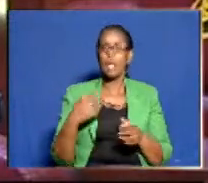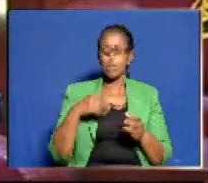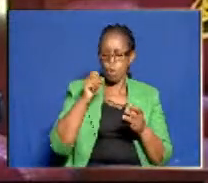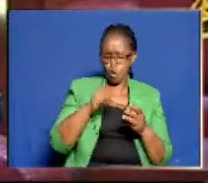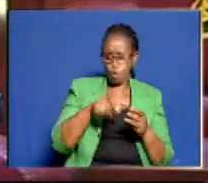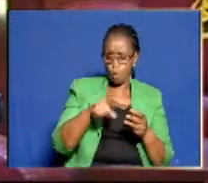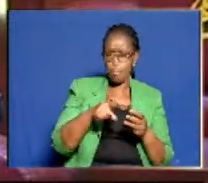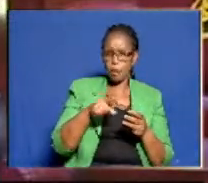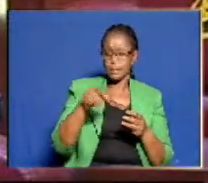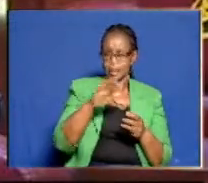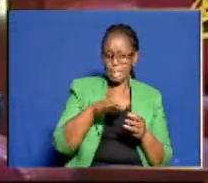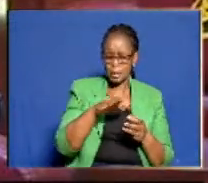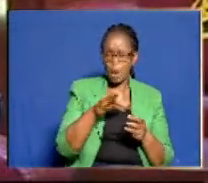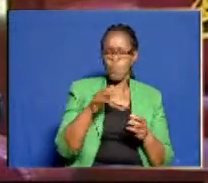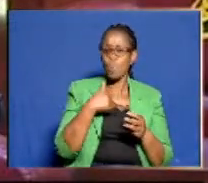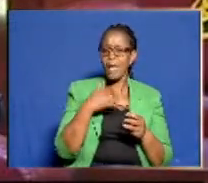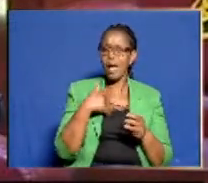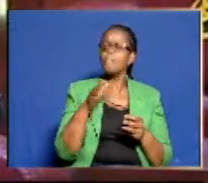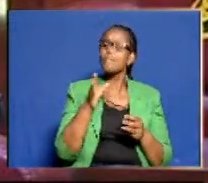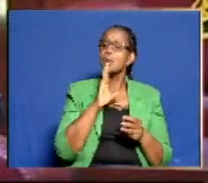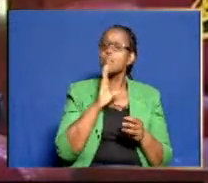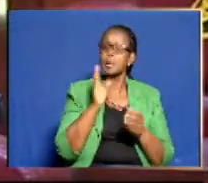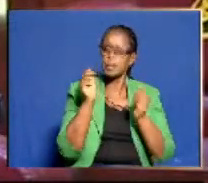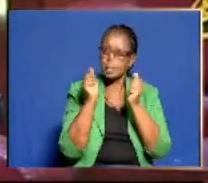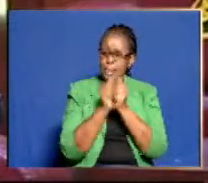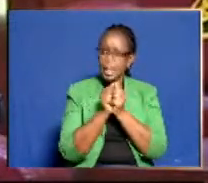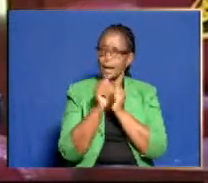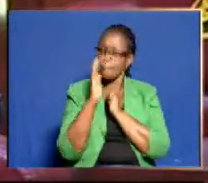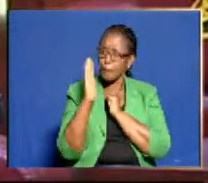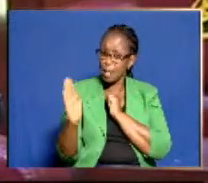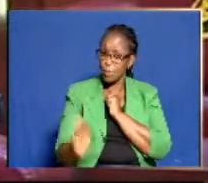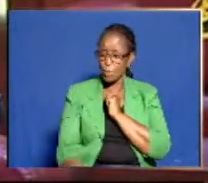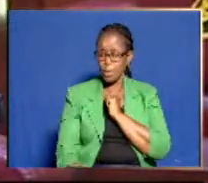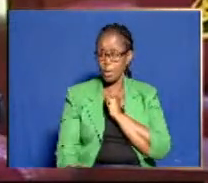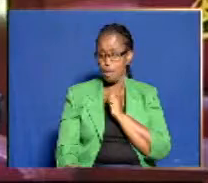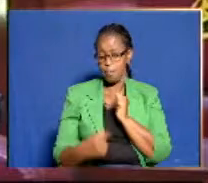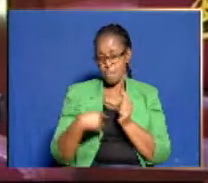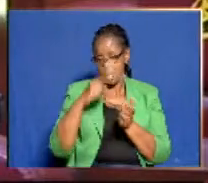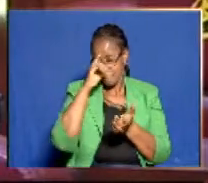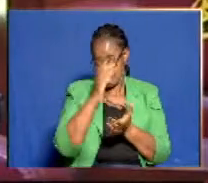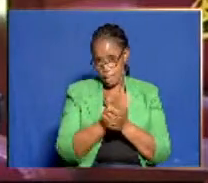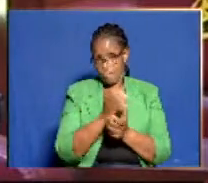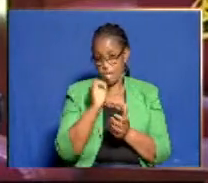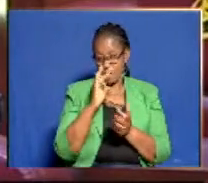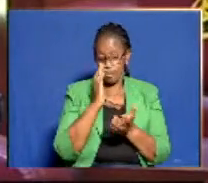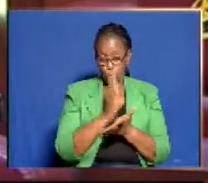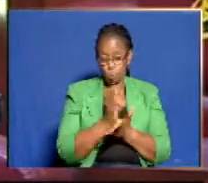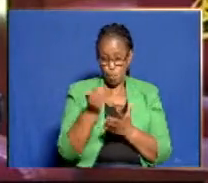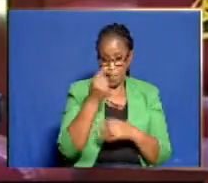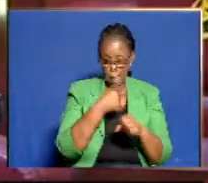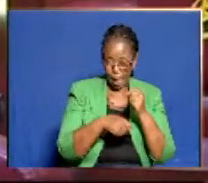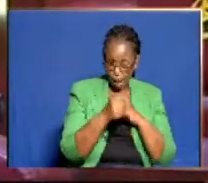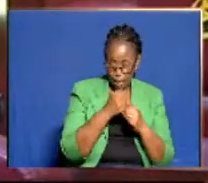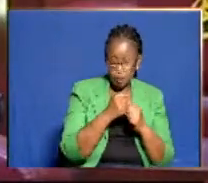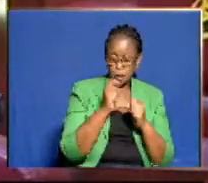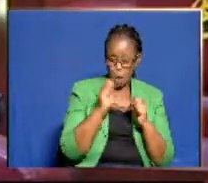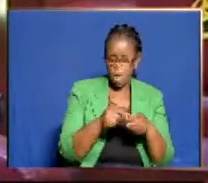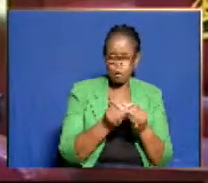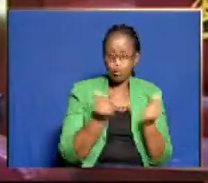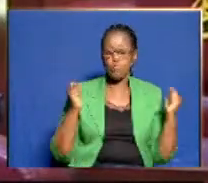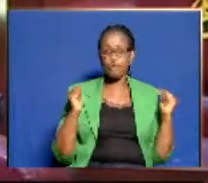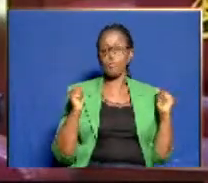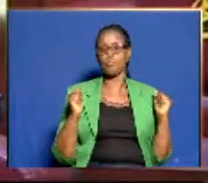tune of 10 billion. So I believe that if something could be done, some of these challenges, and in the crop